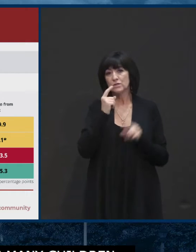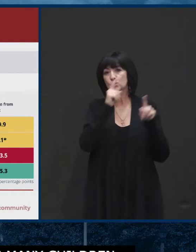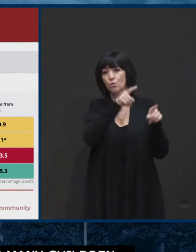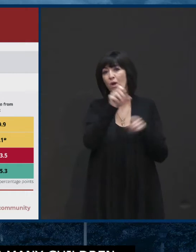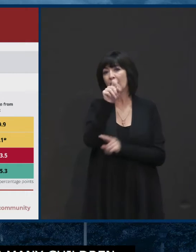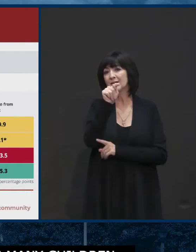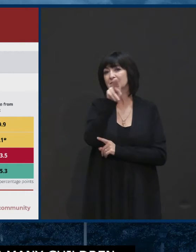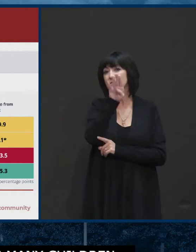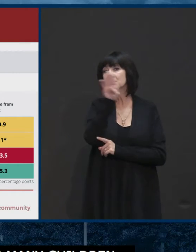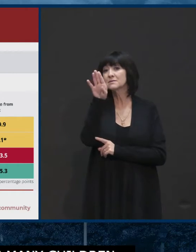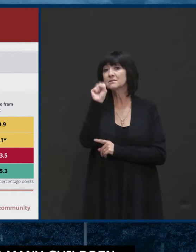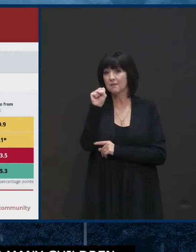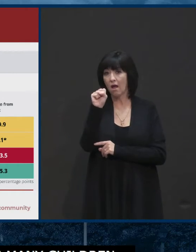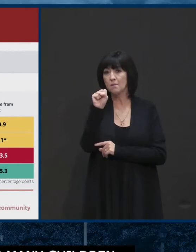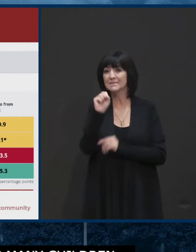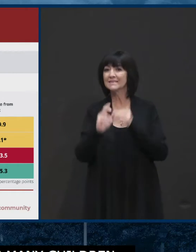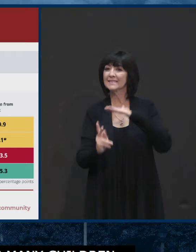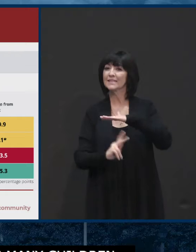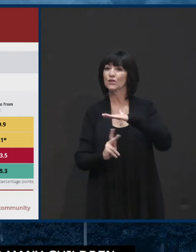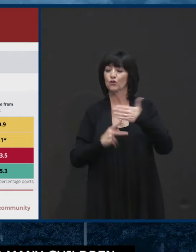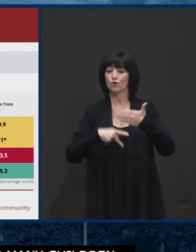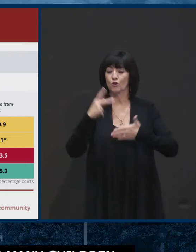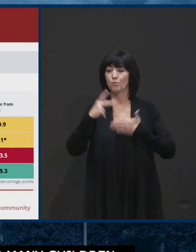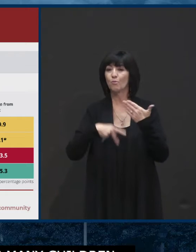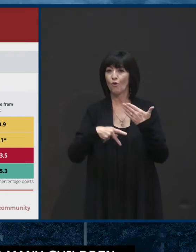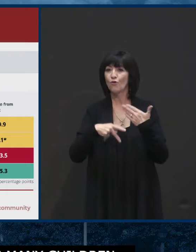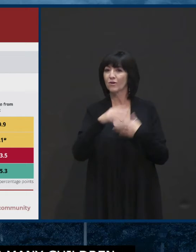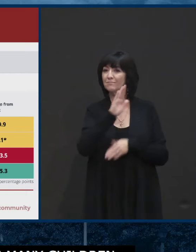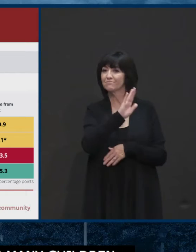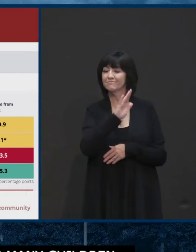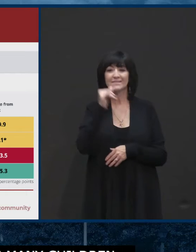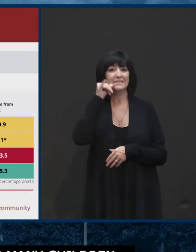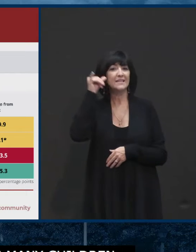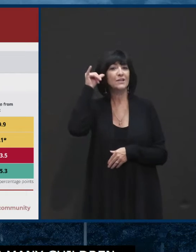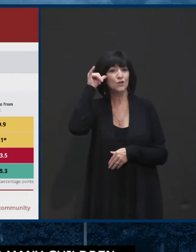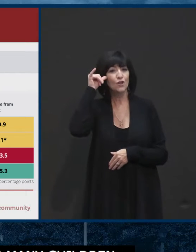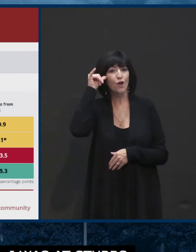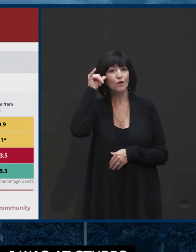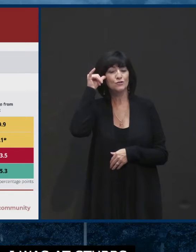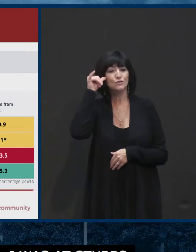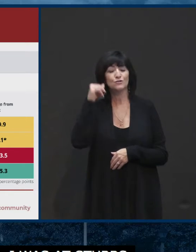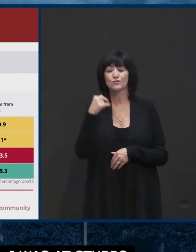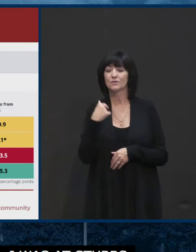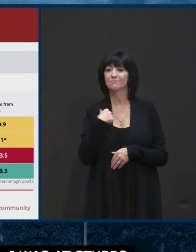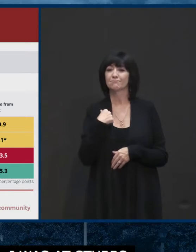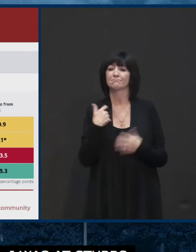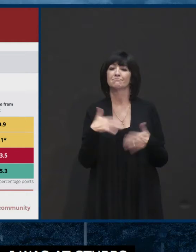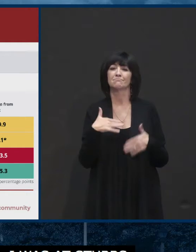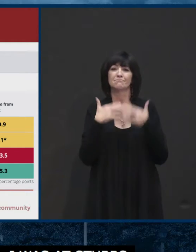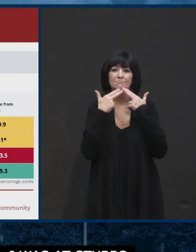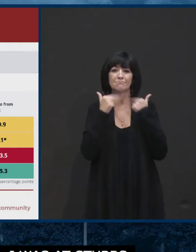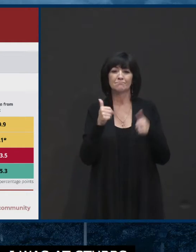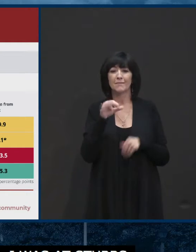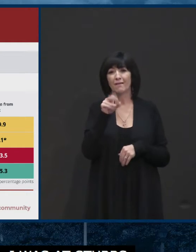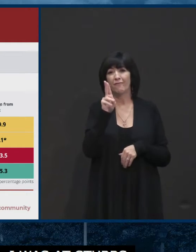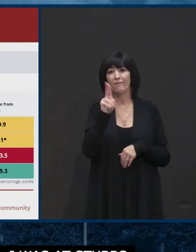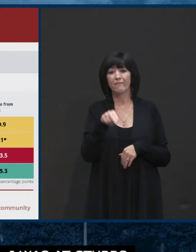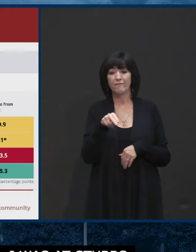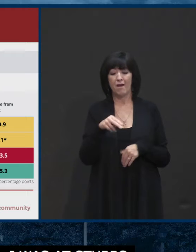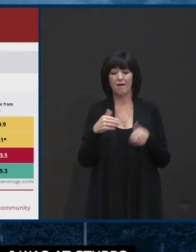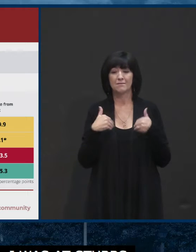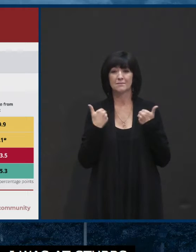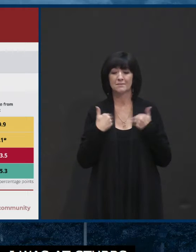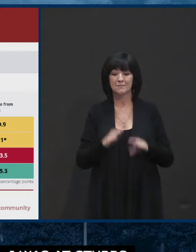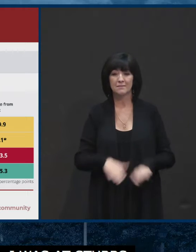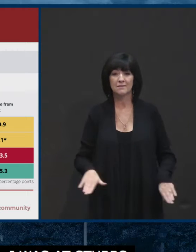pre-kindergarten program yesterday, and it was really fun to see the little ones coming back, and it was their first day